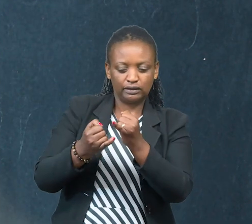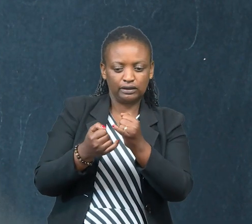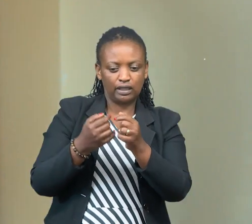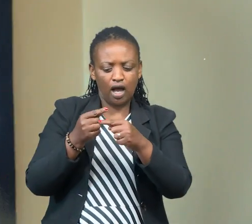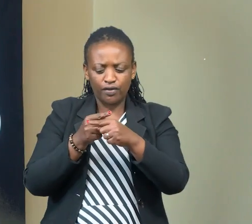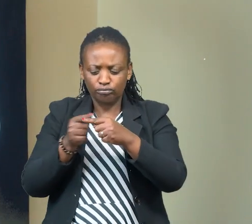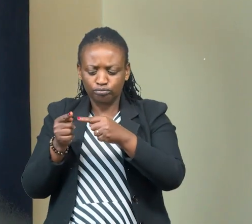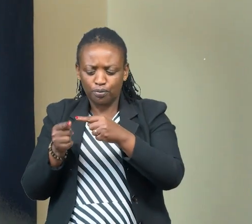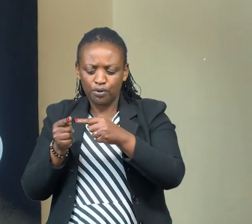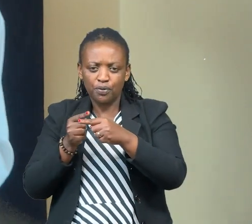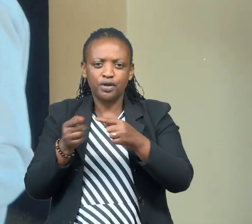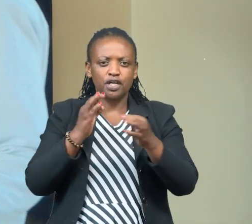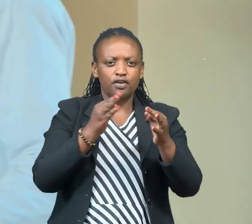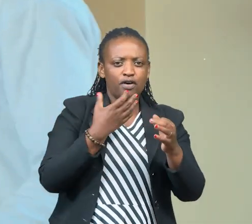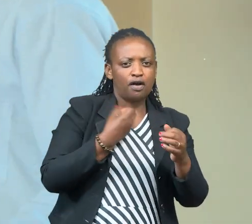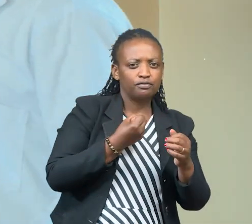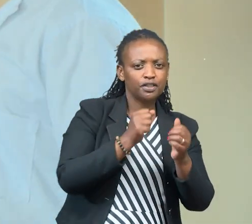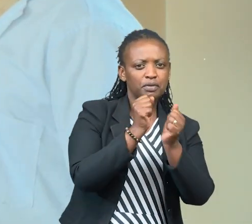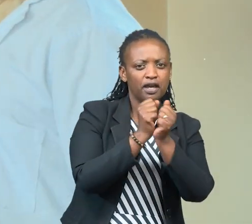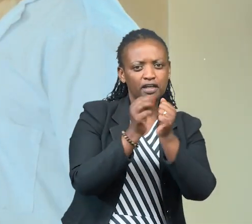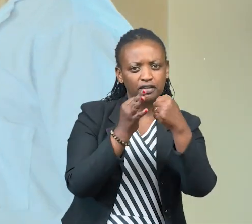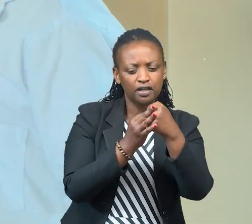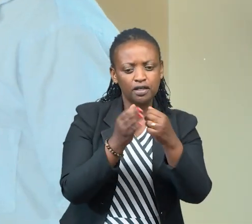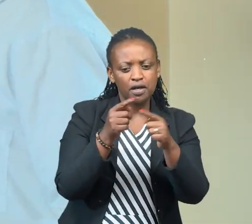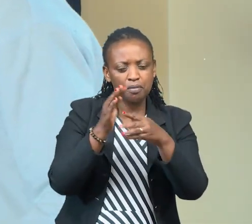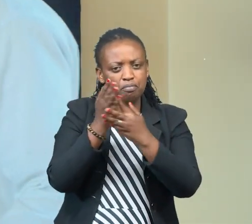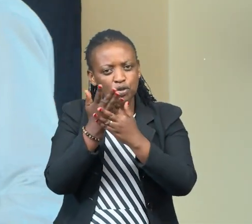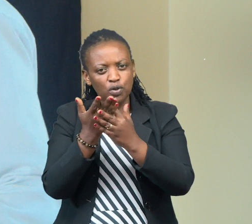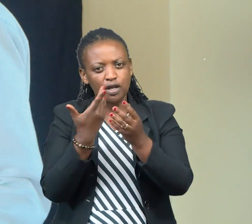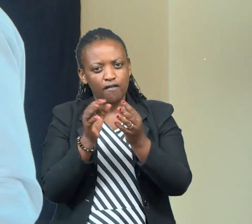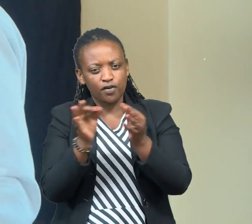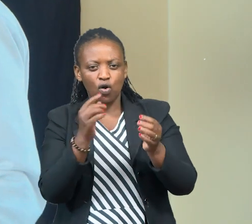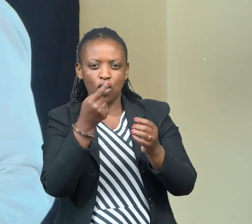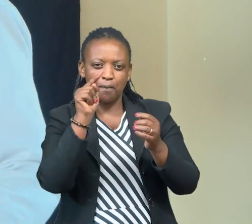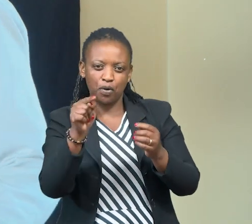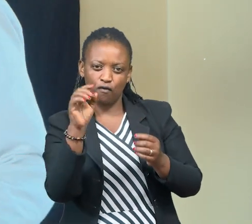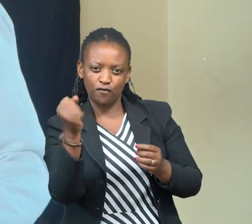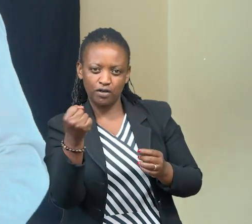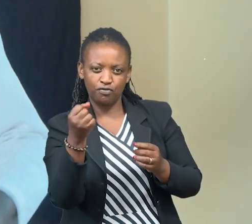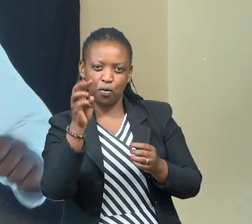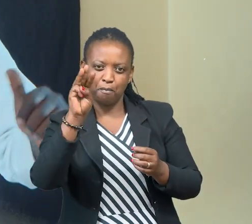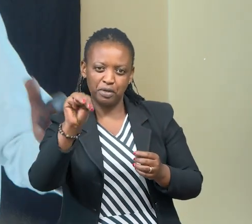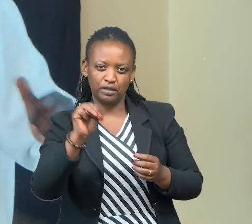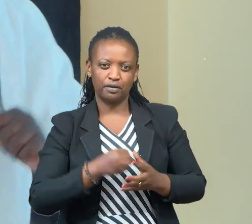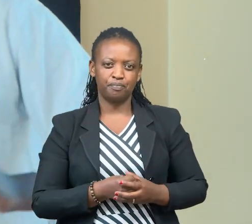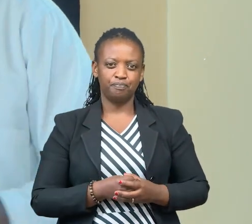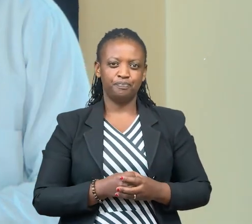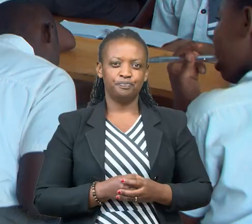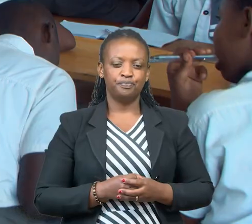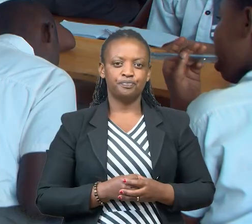and last pairs is 18 meters and the interval between the pairs is 1.5